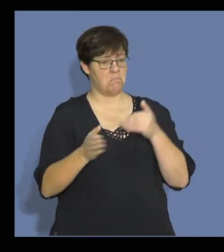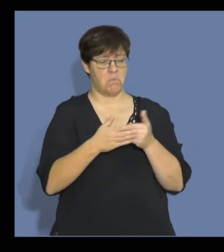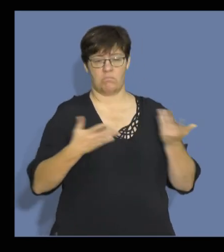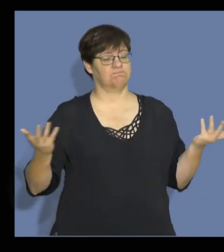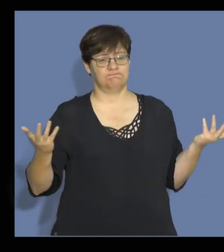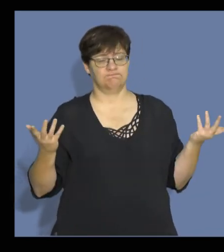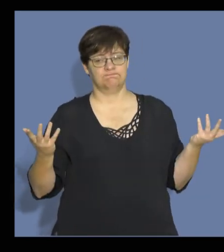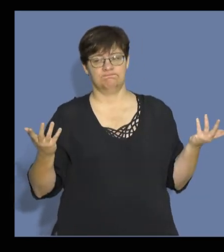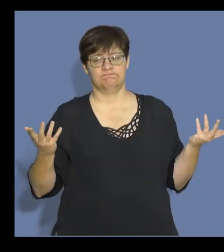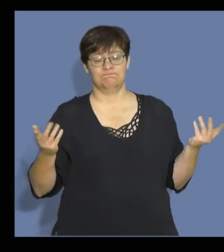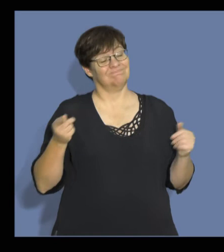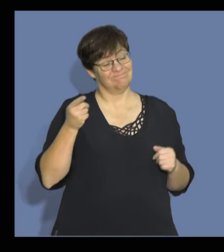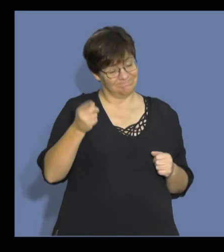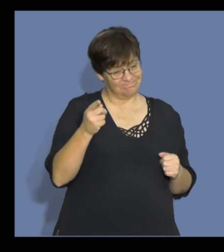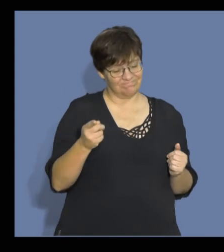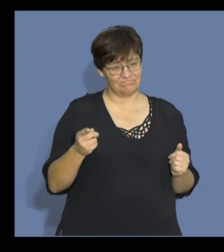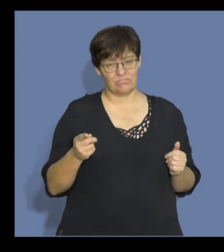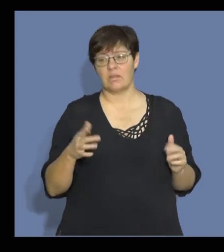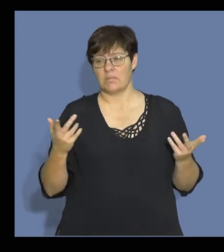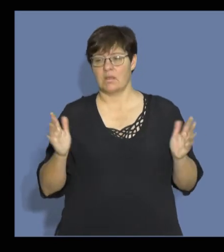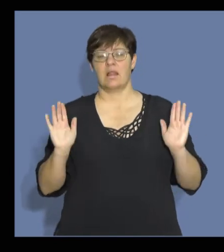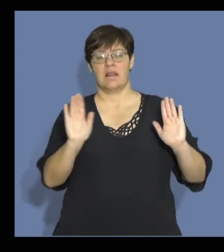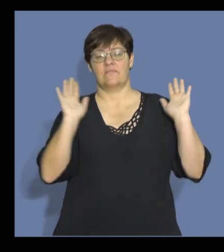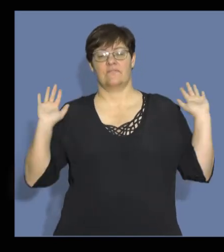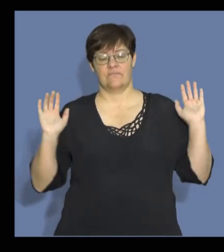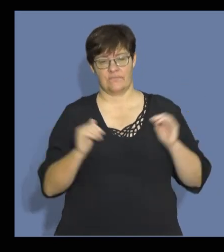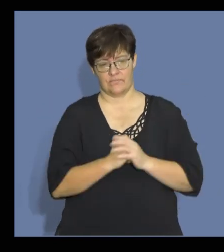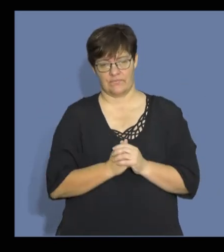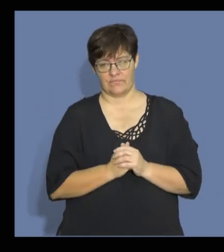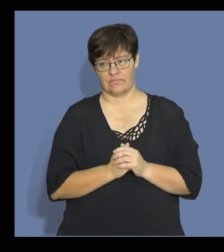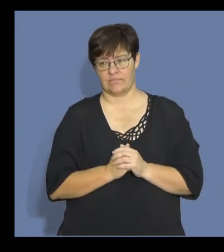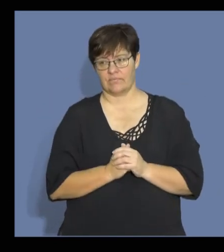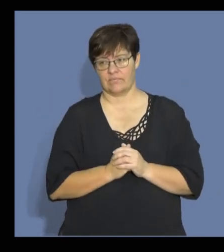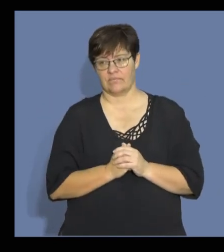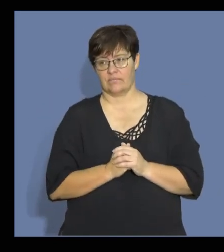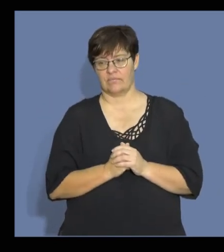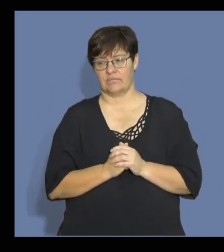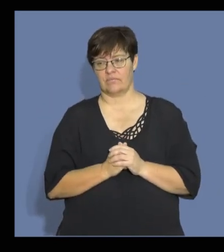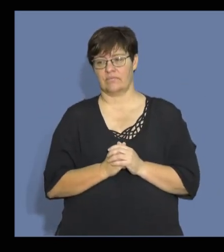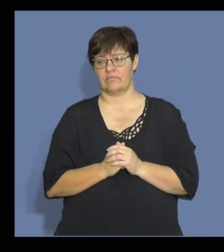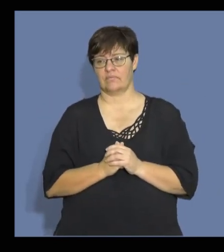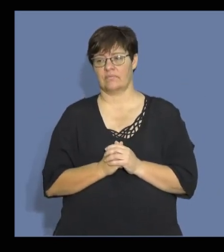any further, and so this is how I'm going to leave my answer. That there